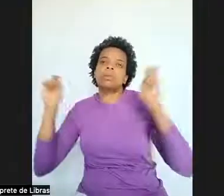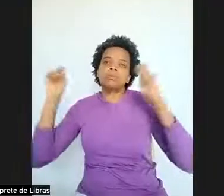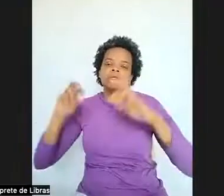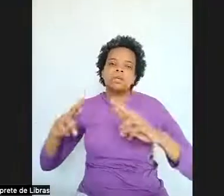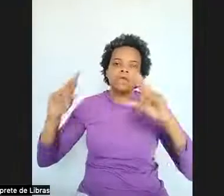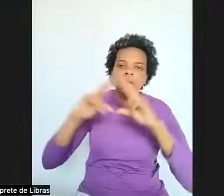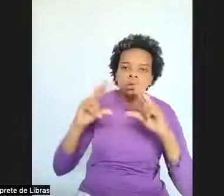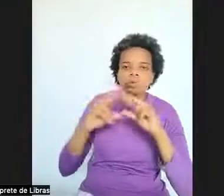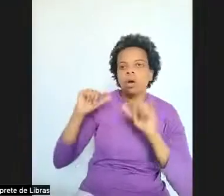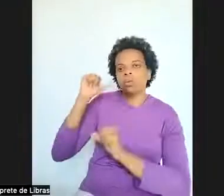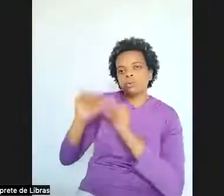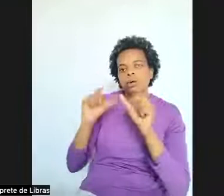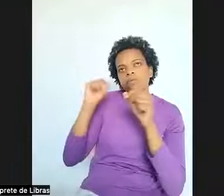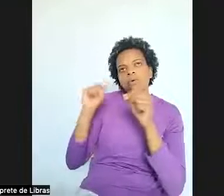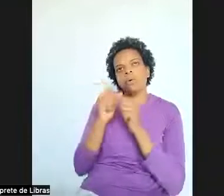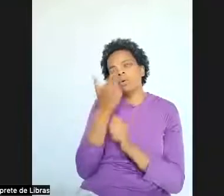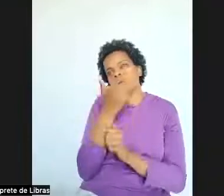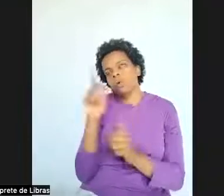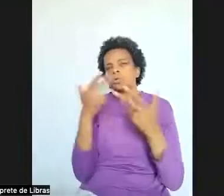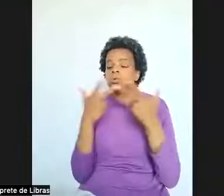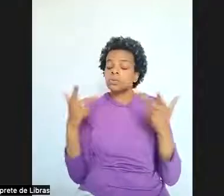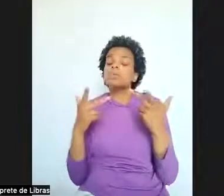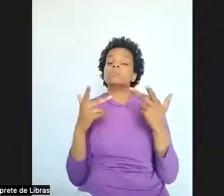can be recycled and reused.